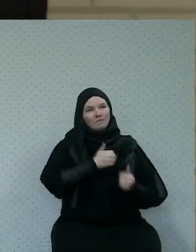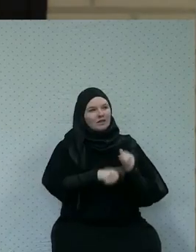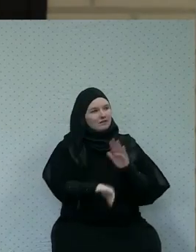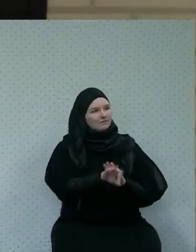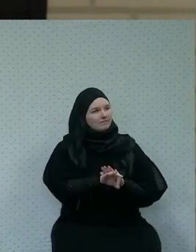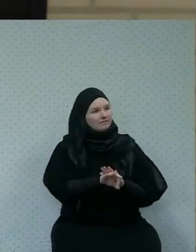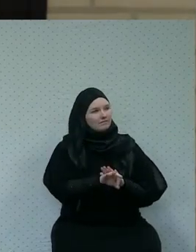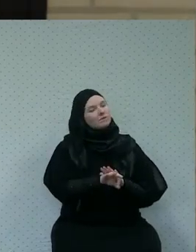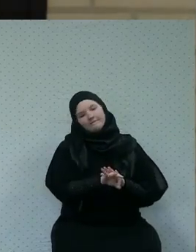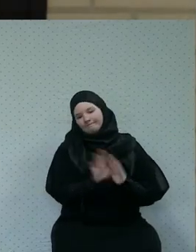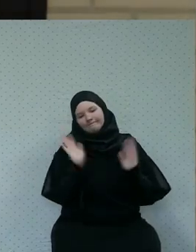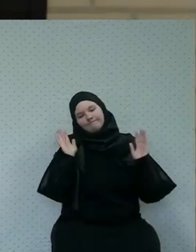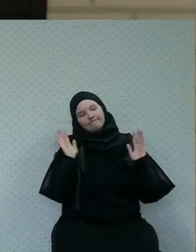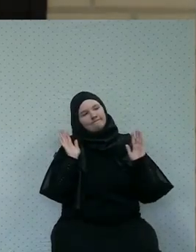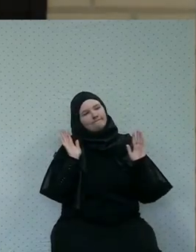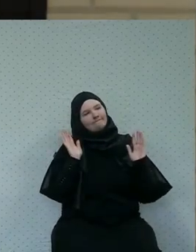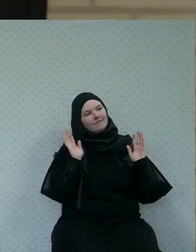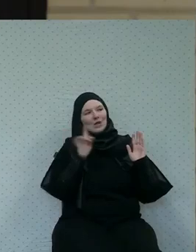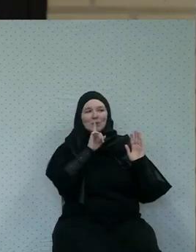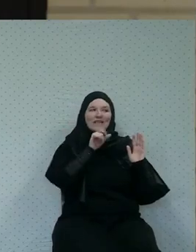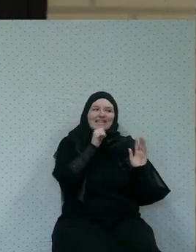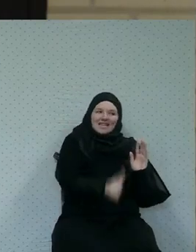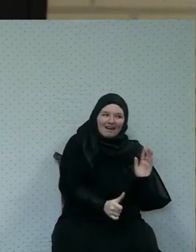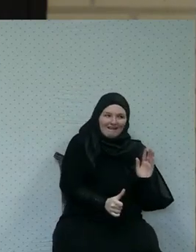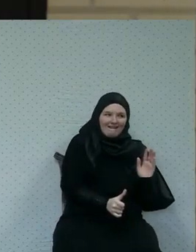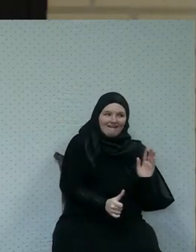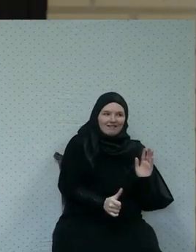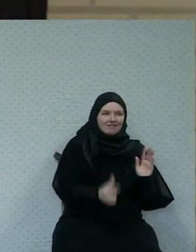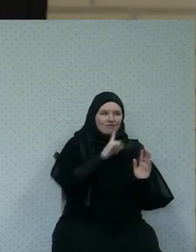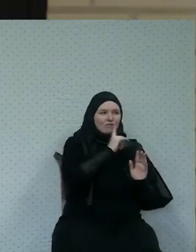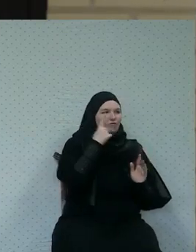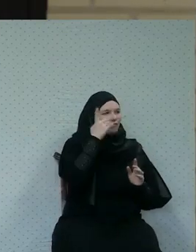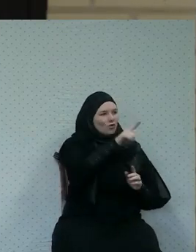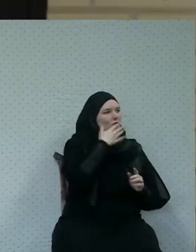must submit. It is not in our interest. We are just deceiving ourselves.